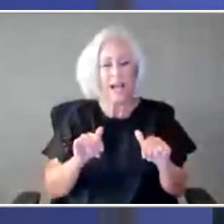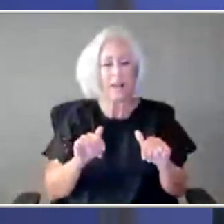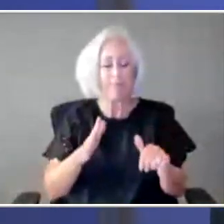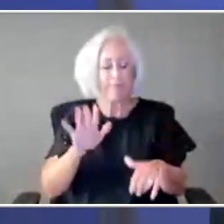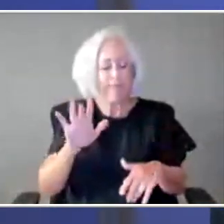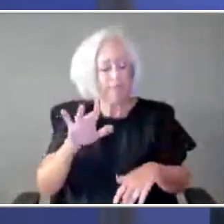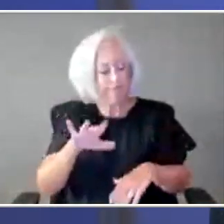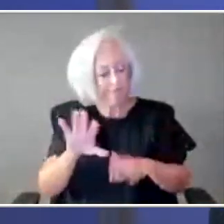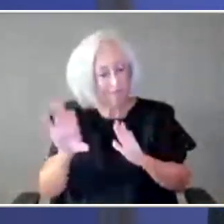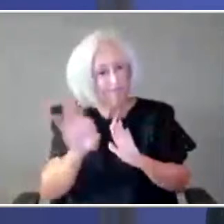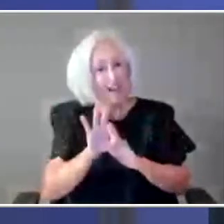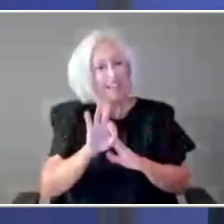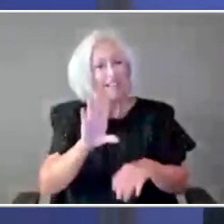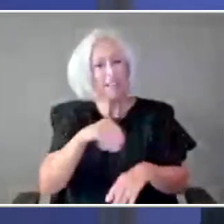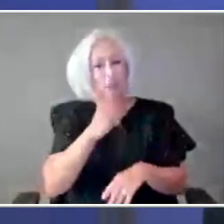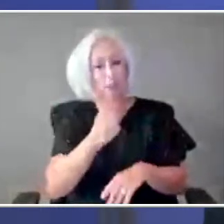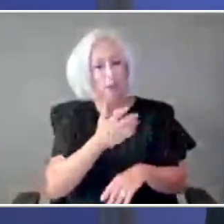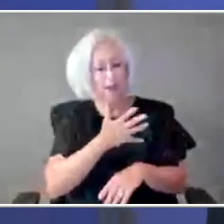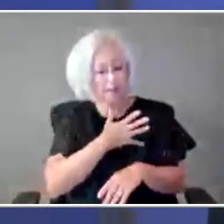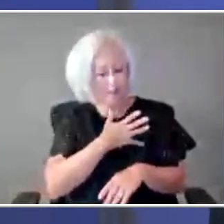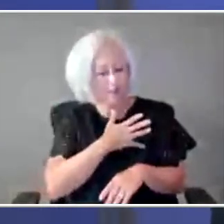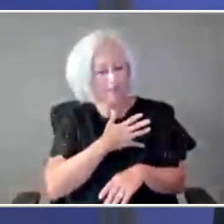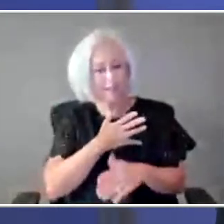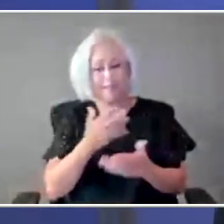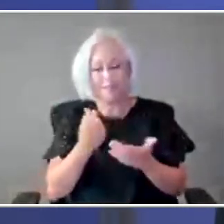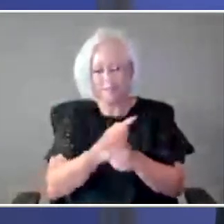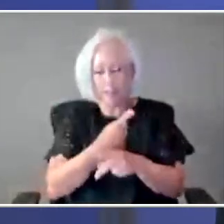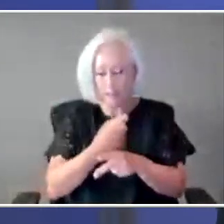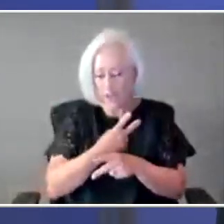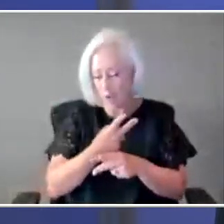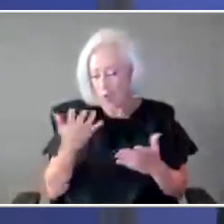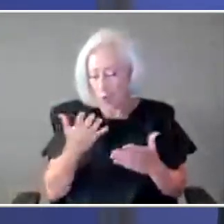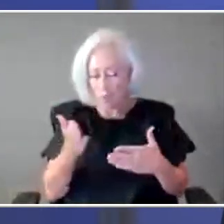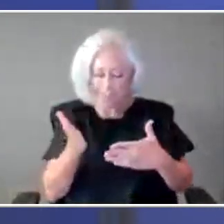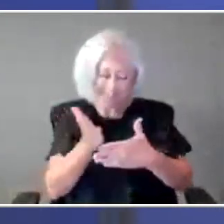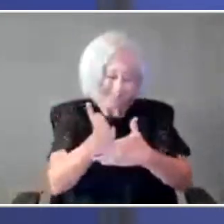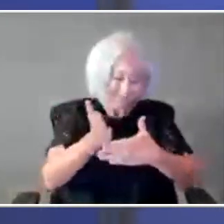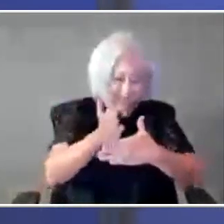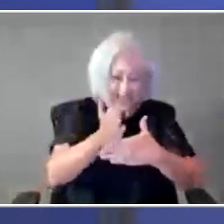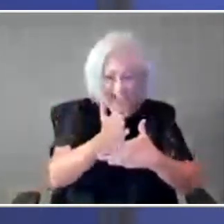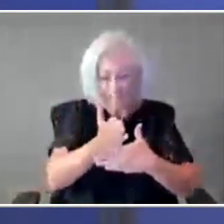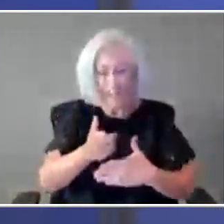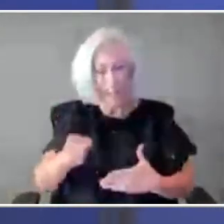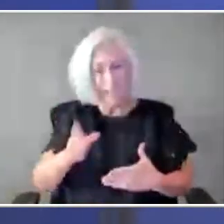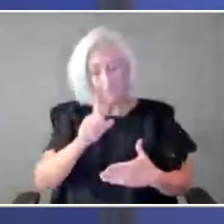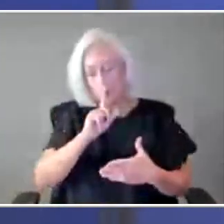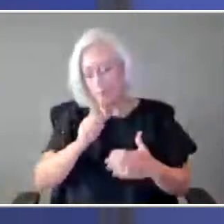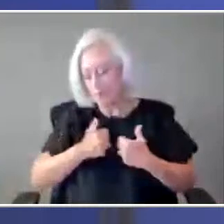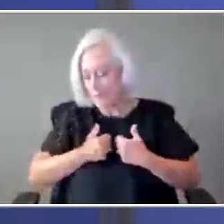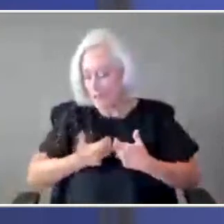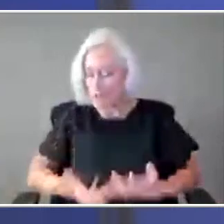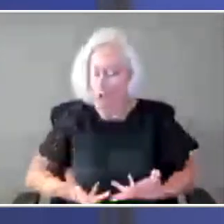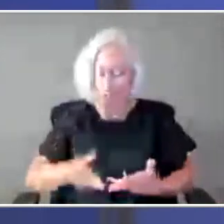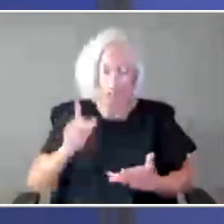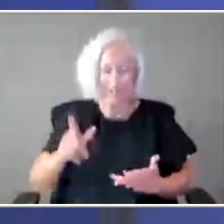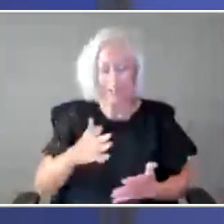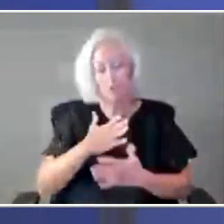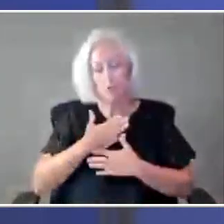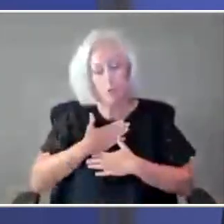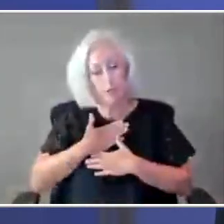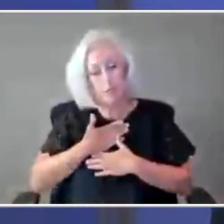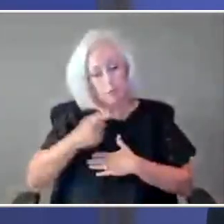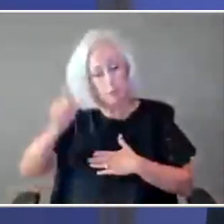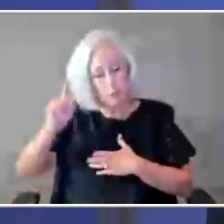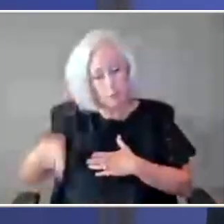medium between the both of them, right? Because you do have to listen to your body when it's completely tired and you need to rest. By the same token, you also need to push yourself out